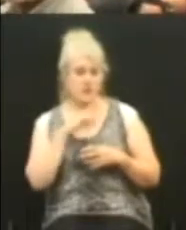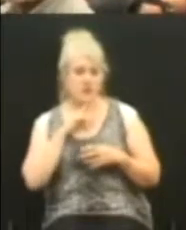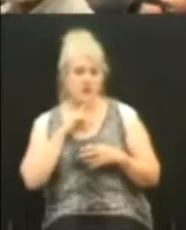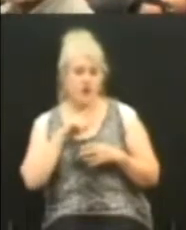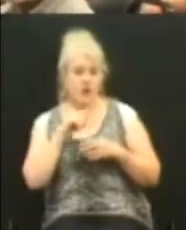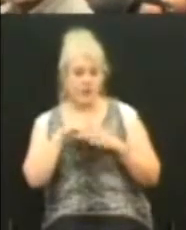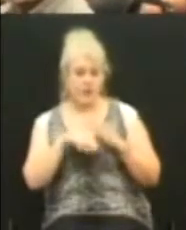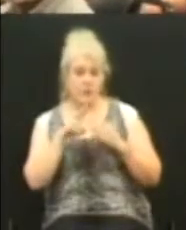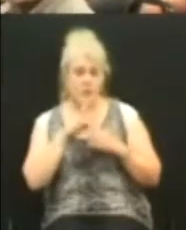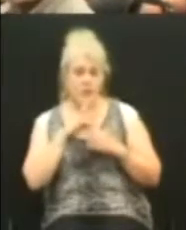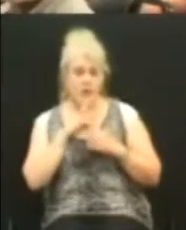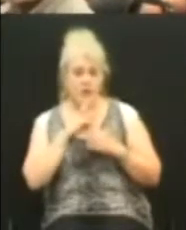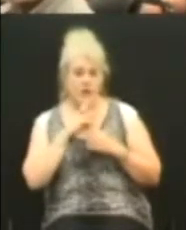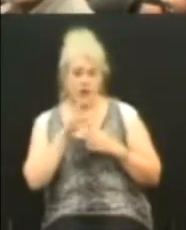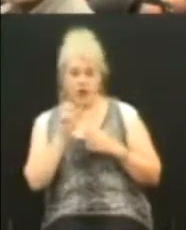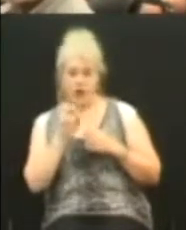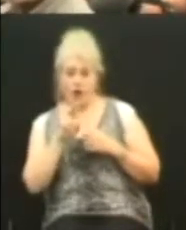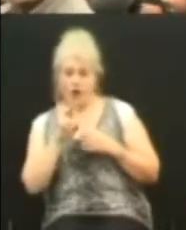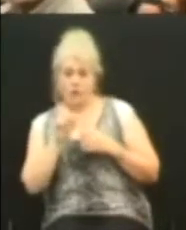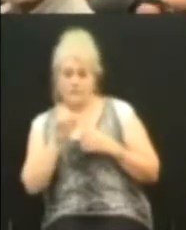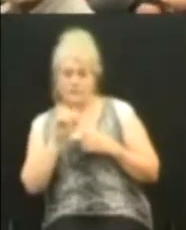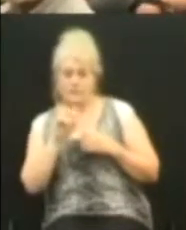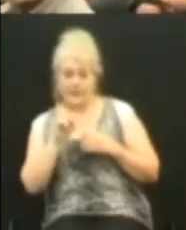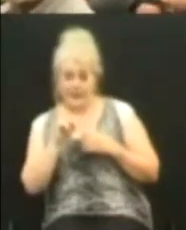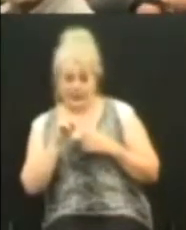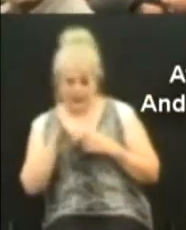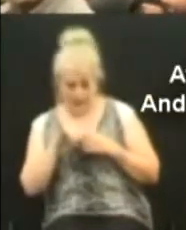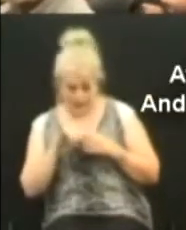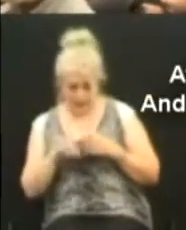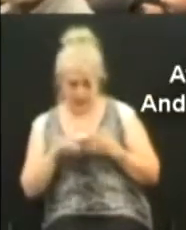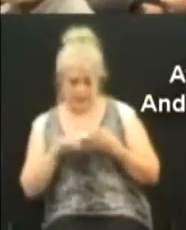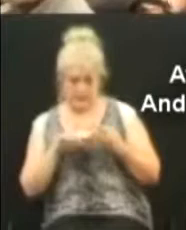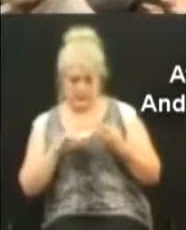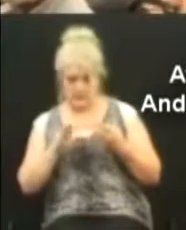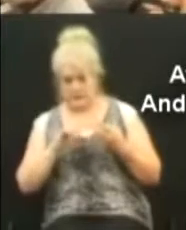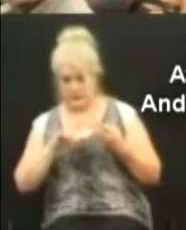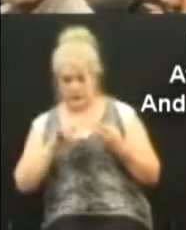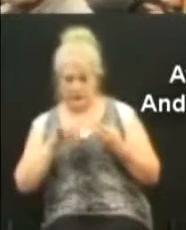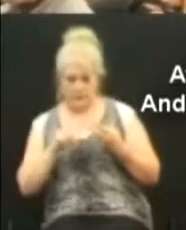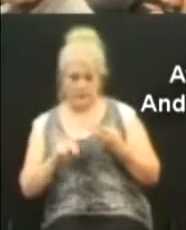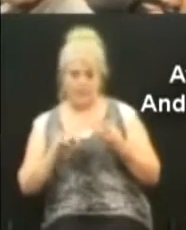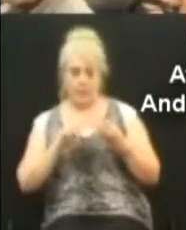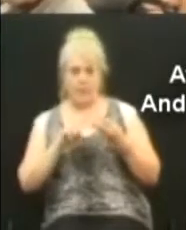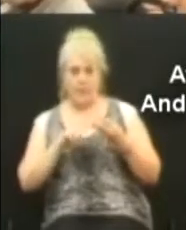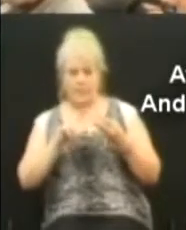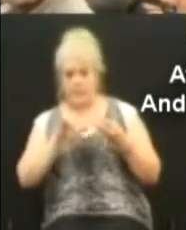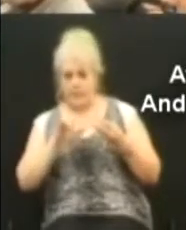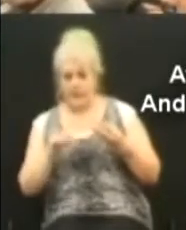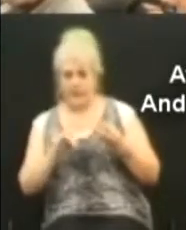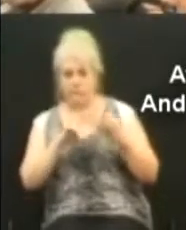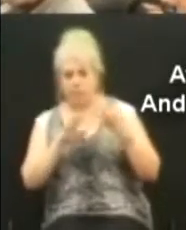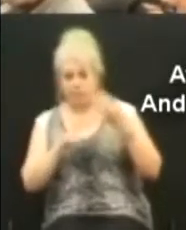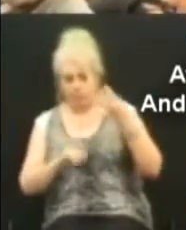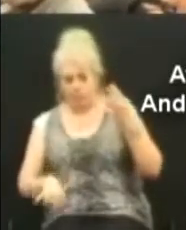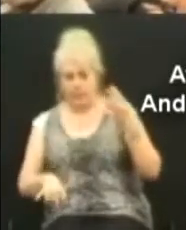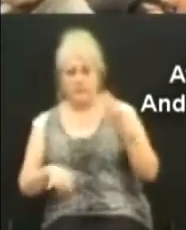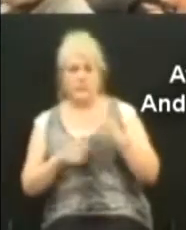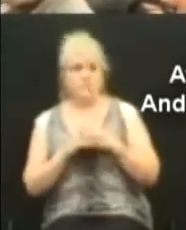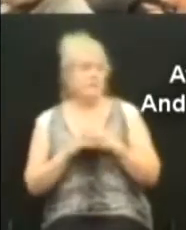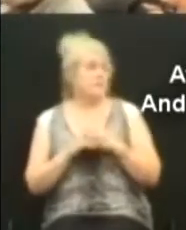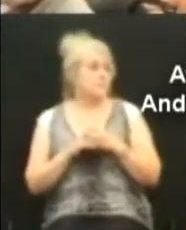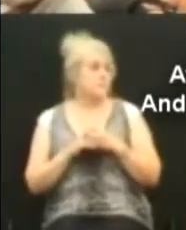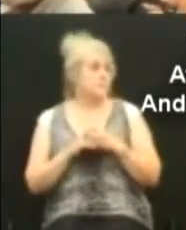water, such as arsenic, barium, thorium, nitrate, psyllium, lead, copper, chlorine, the list goes on. But in fact, there's about 90